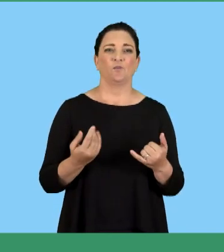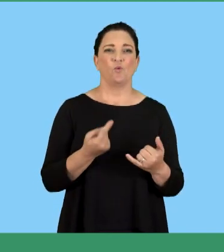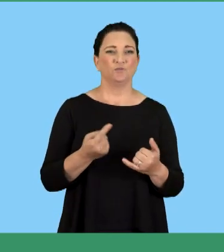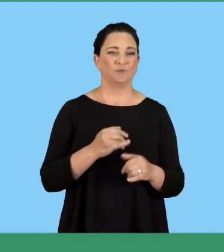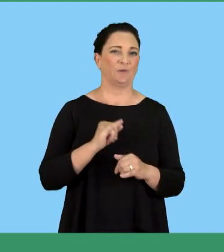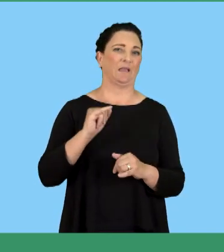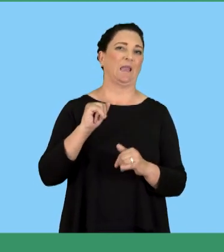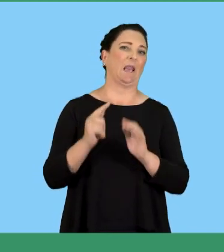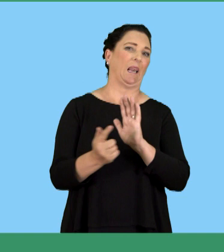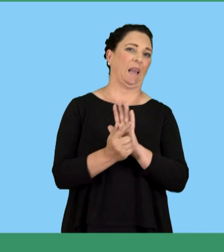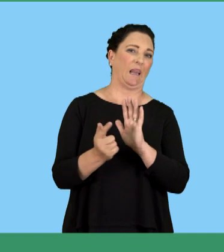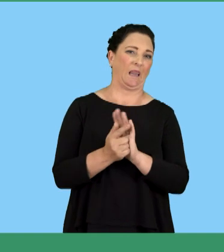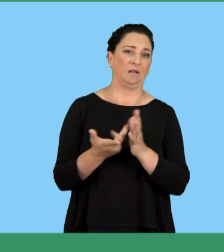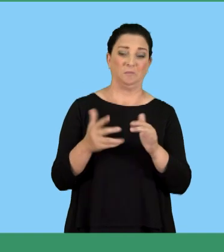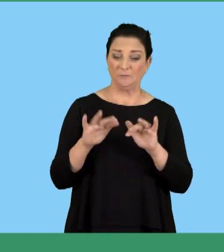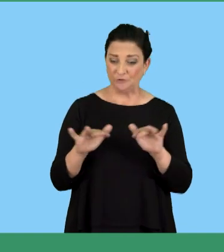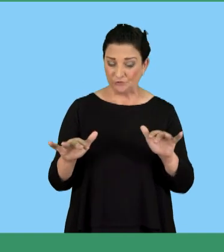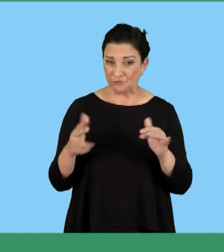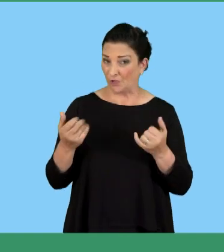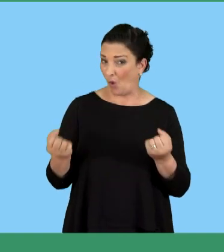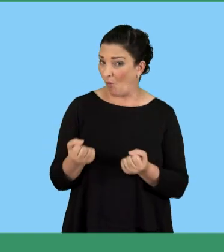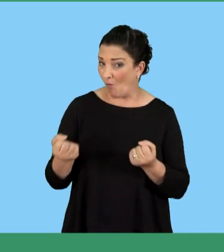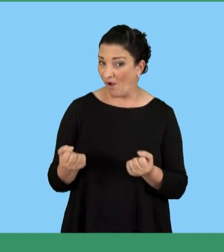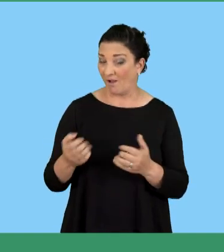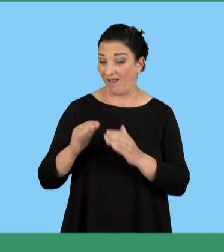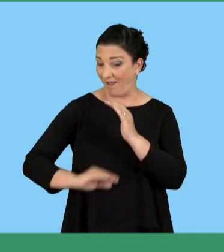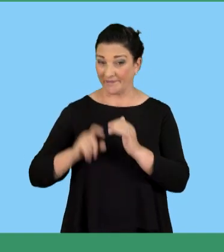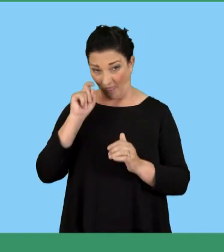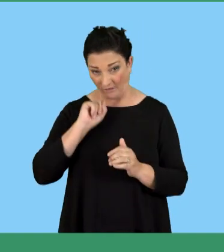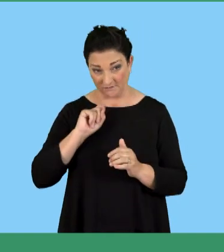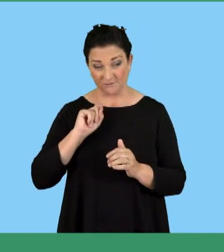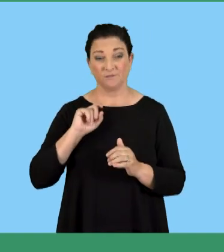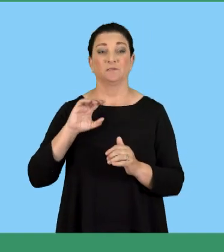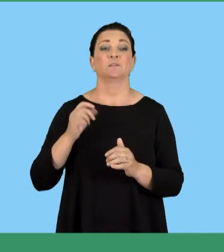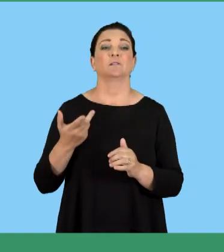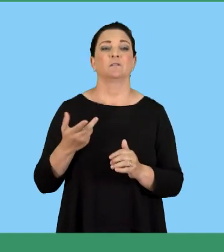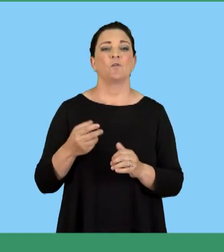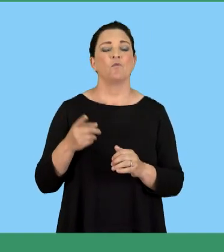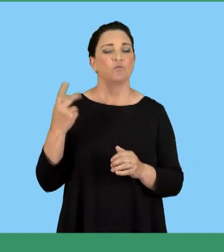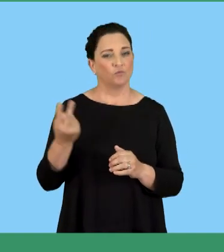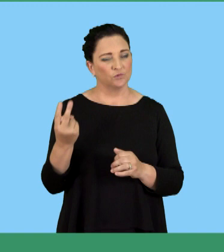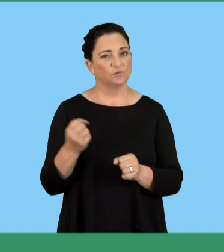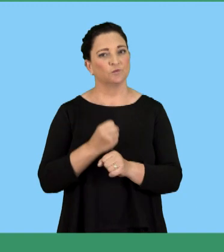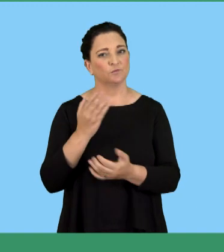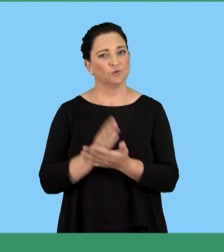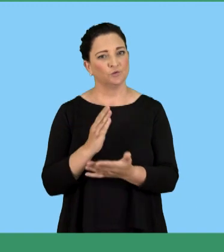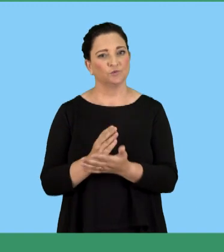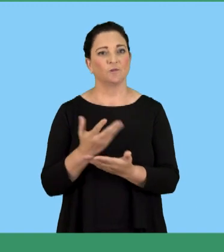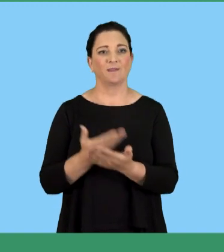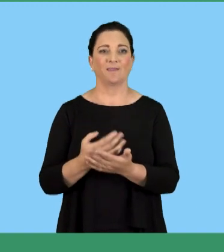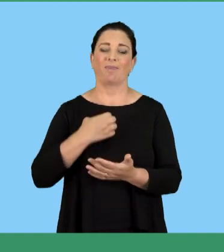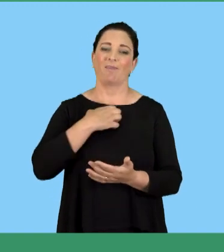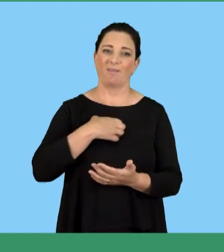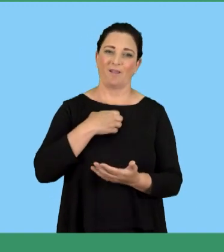in illegal practices such as employing children under the legal age, and they should make sure that they make ethically